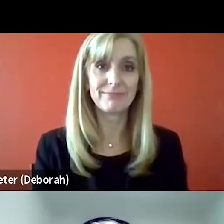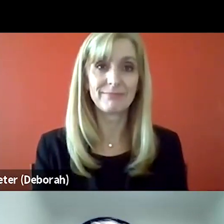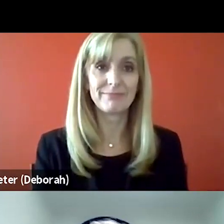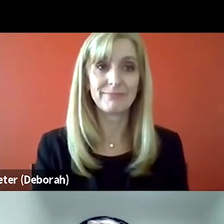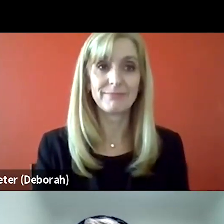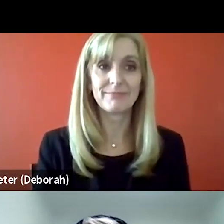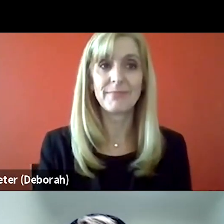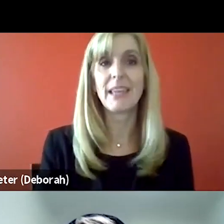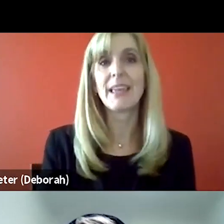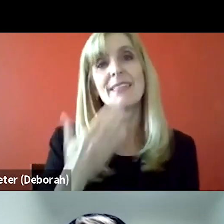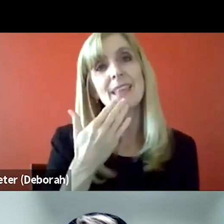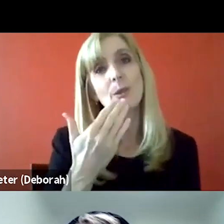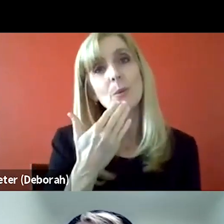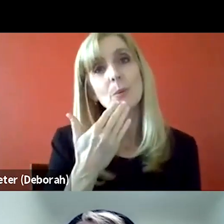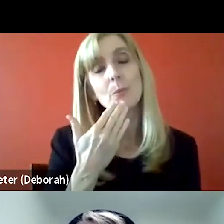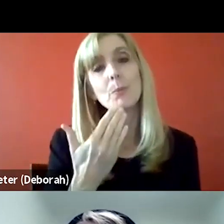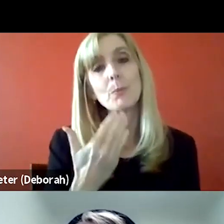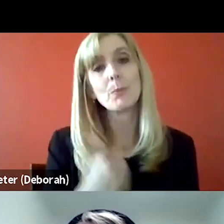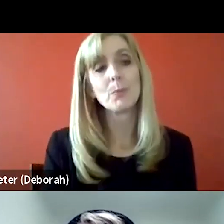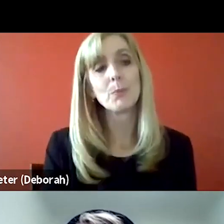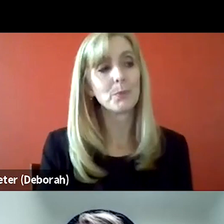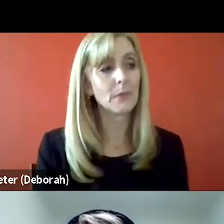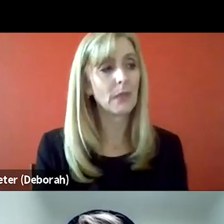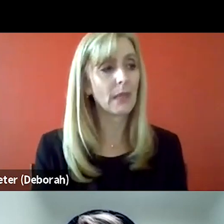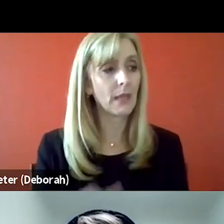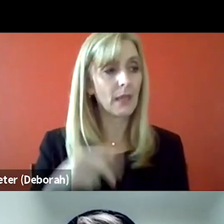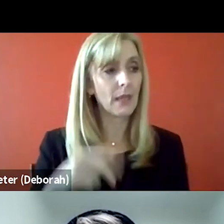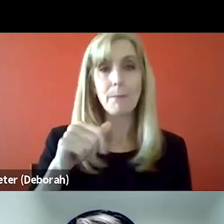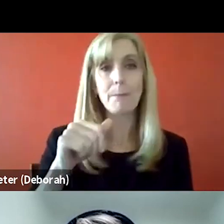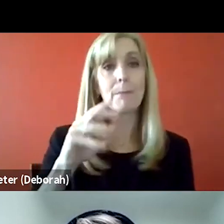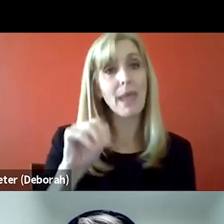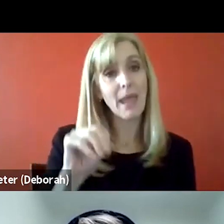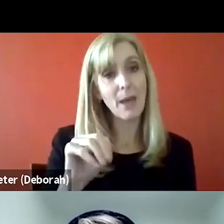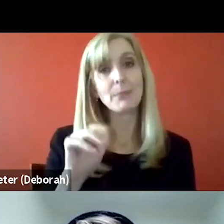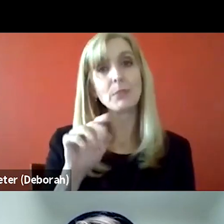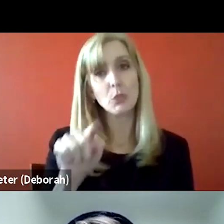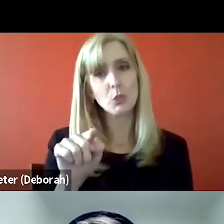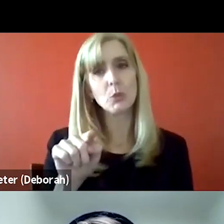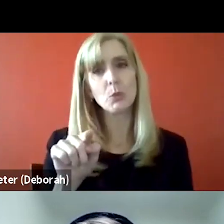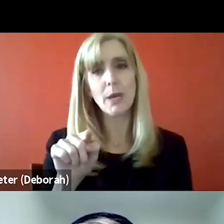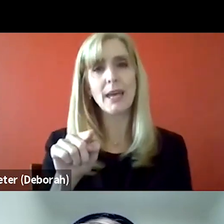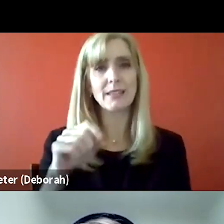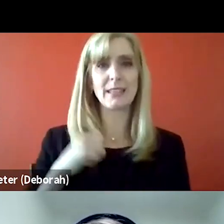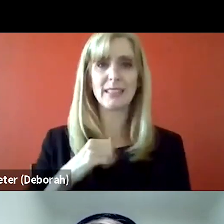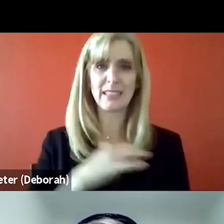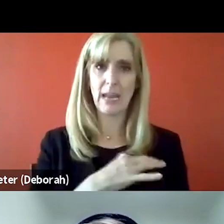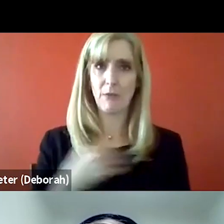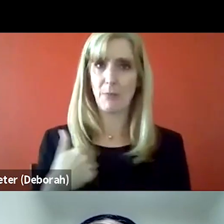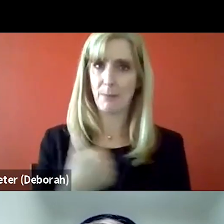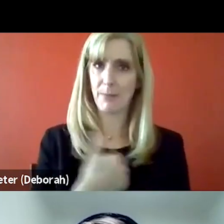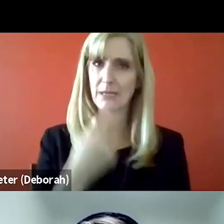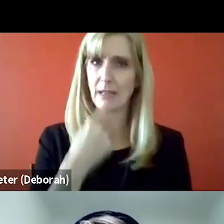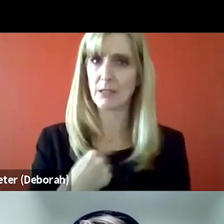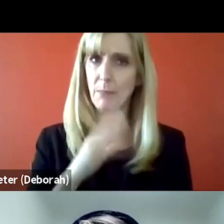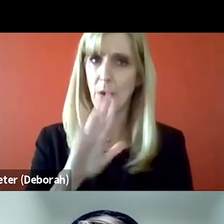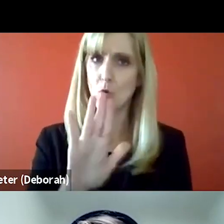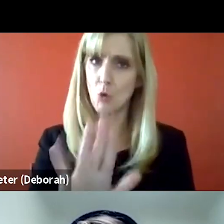Thank you. And then Pam, to you specifically as a staff member, could you tell us more about your experience as